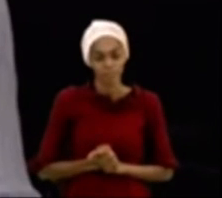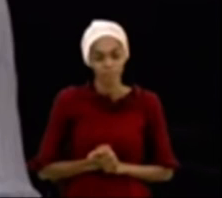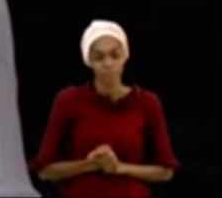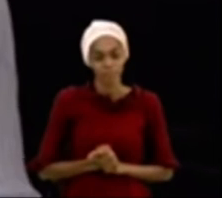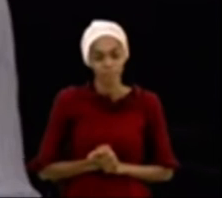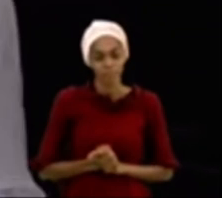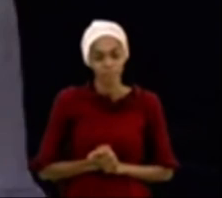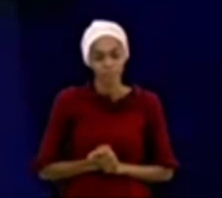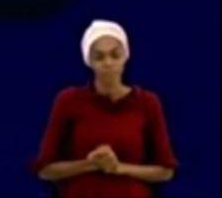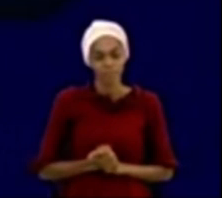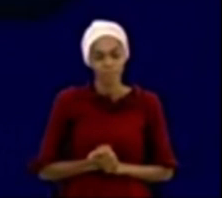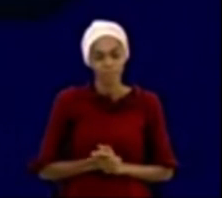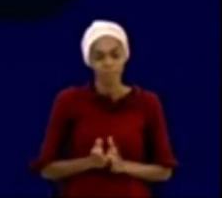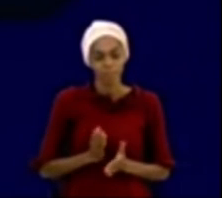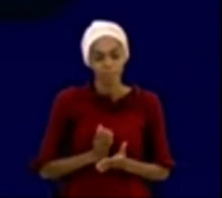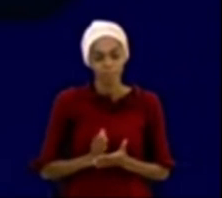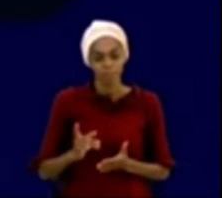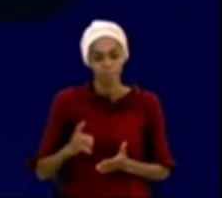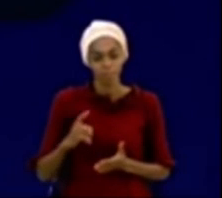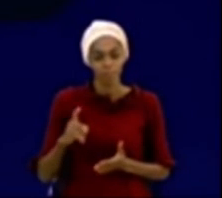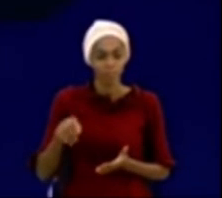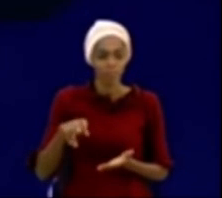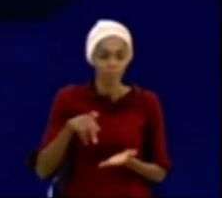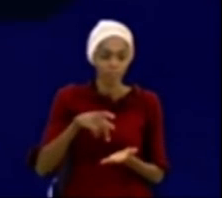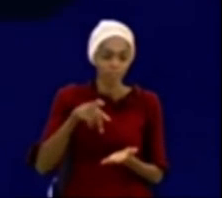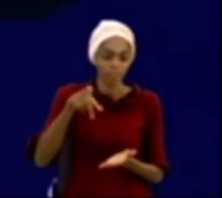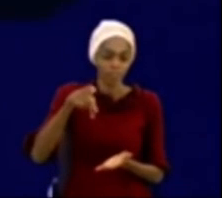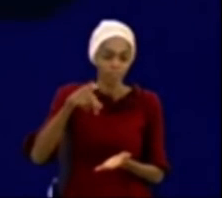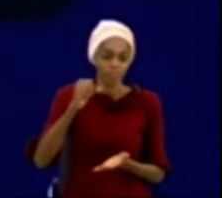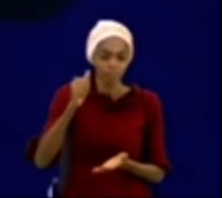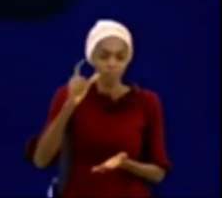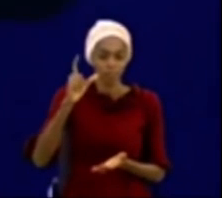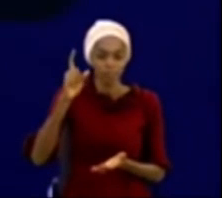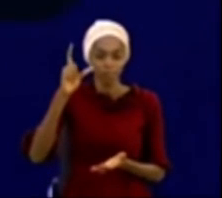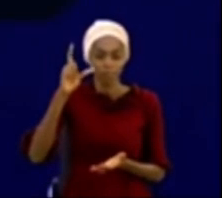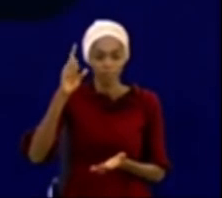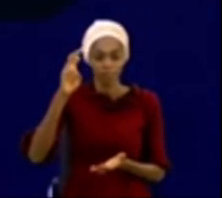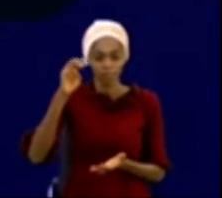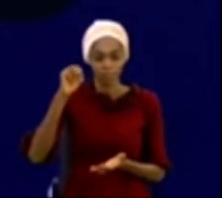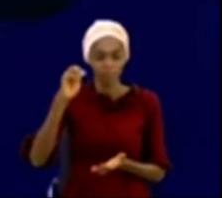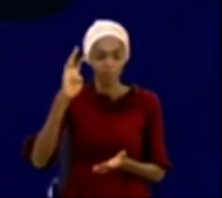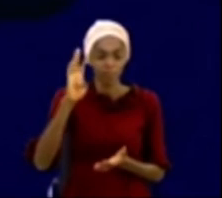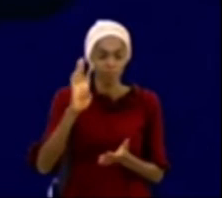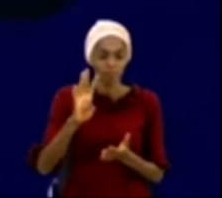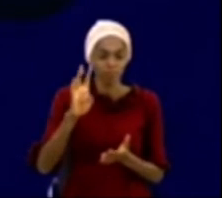as the deer pants and thirsts for the water,